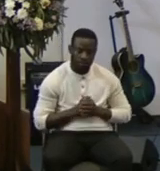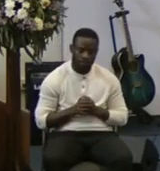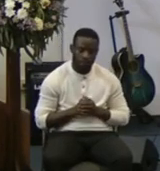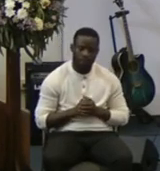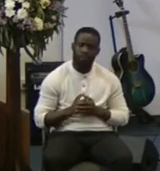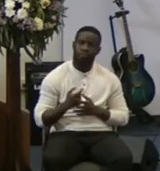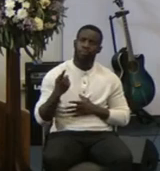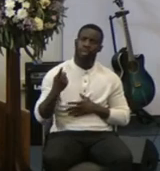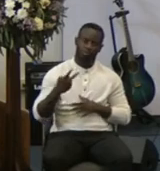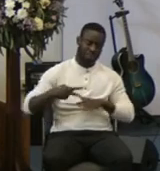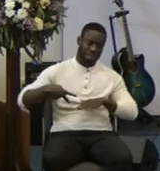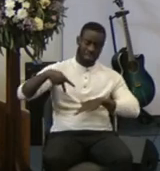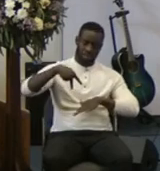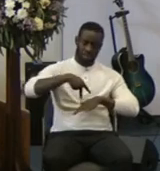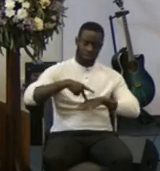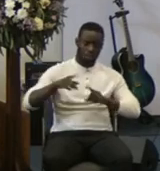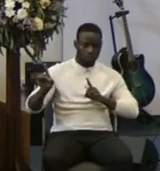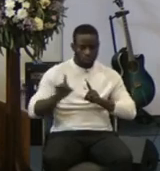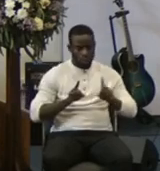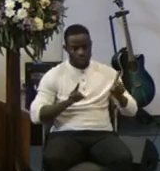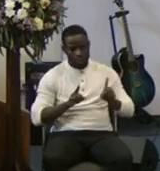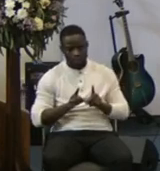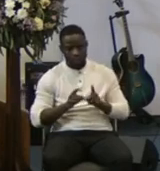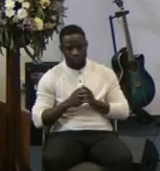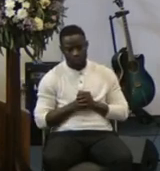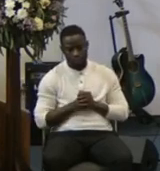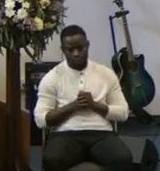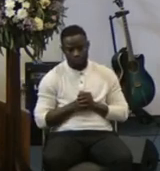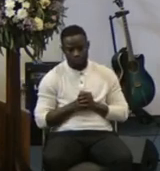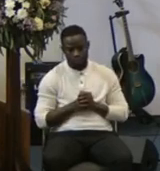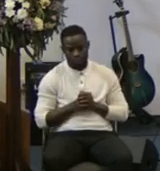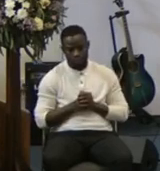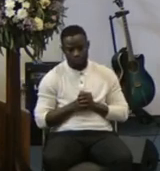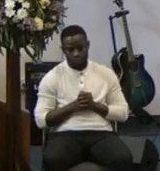And you stand in solidarity with us,